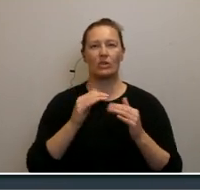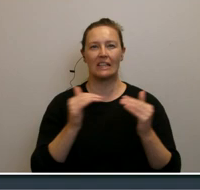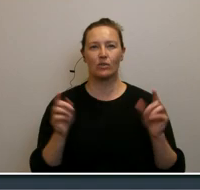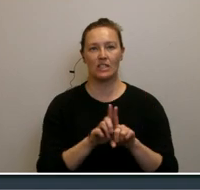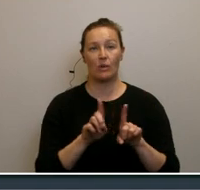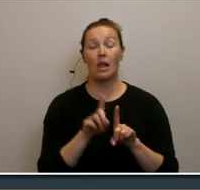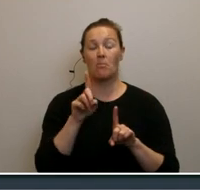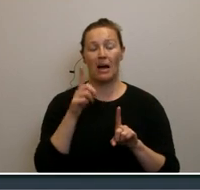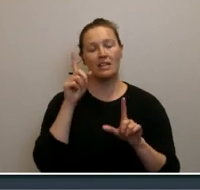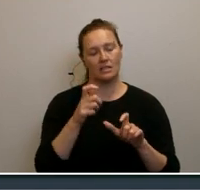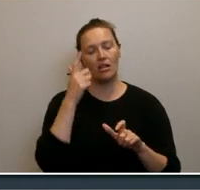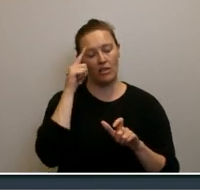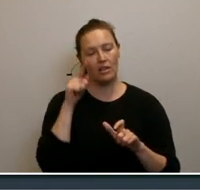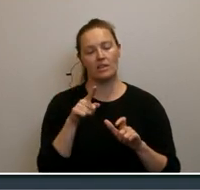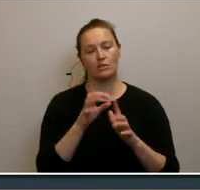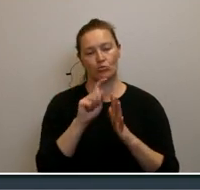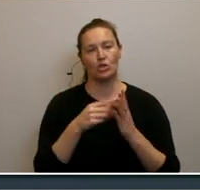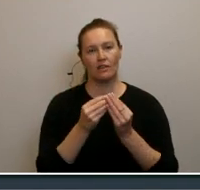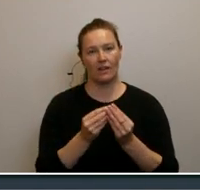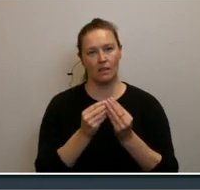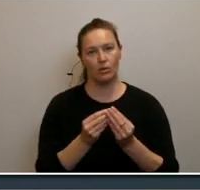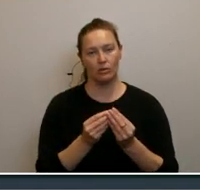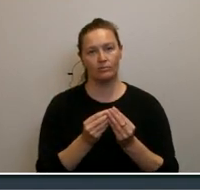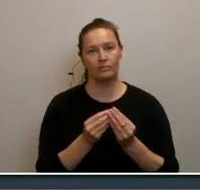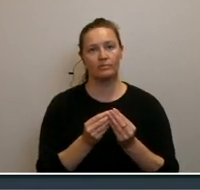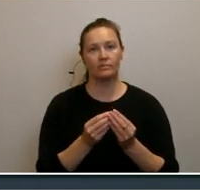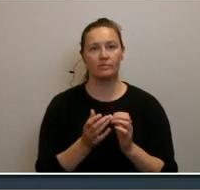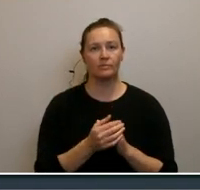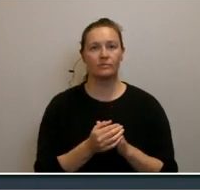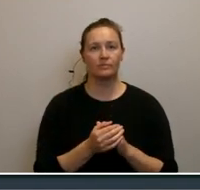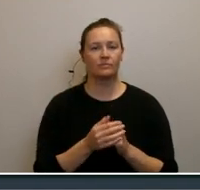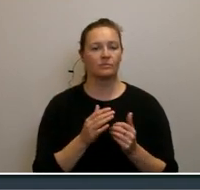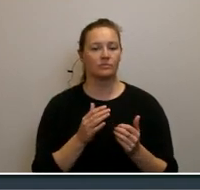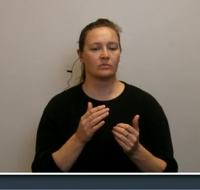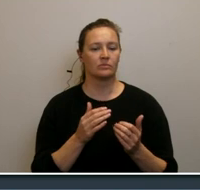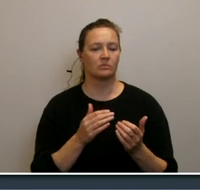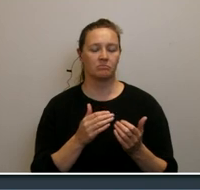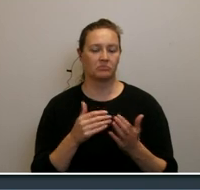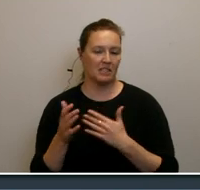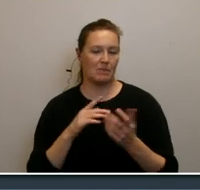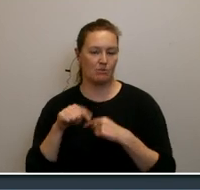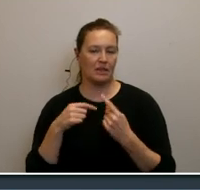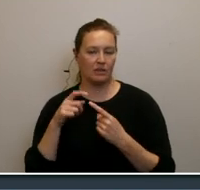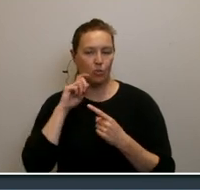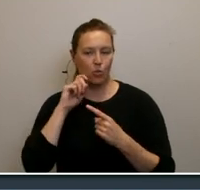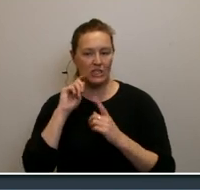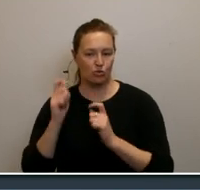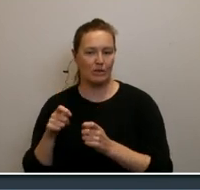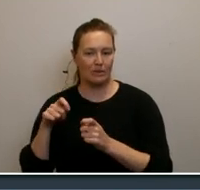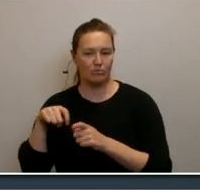of support, irrespective of the challenges the water treatment aspect of the proposal may